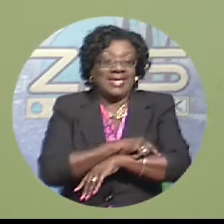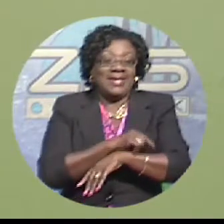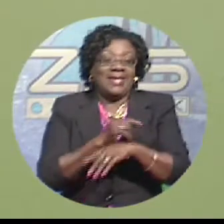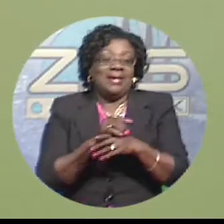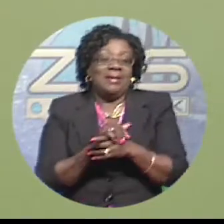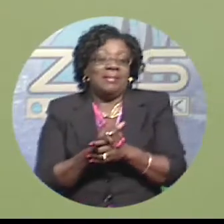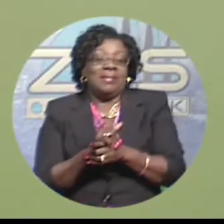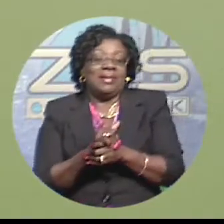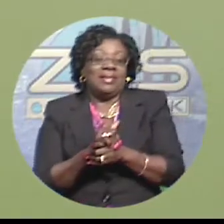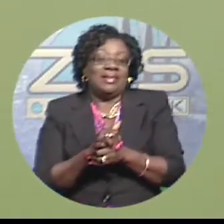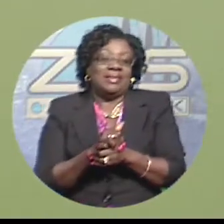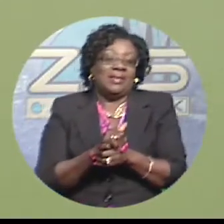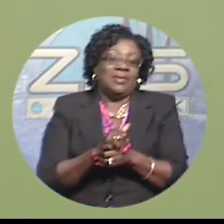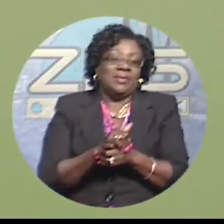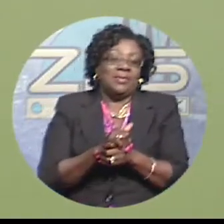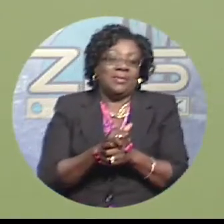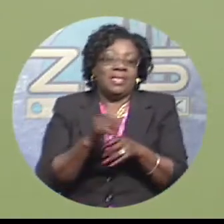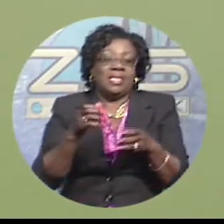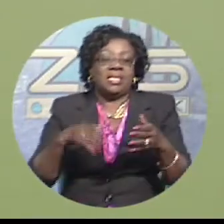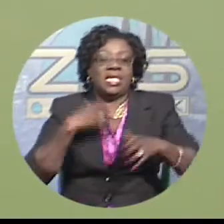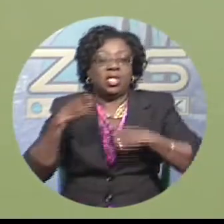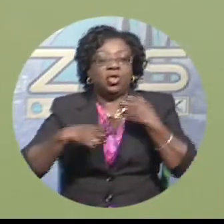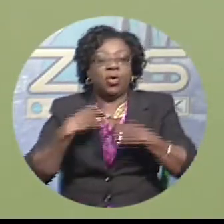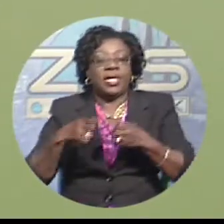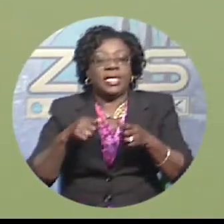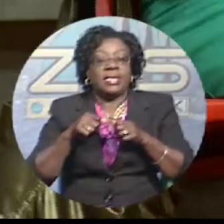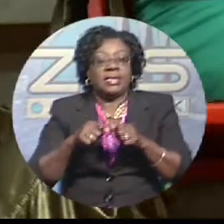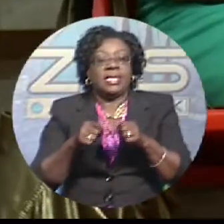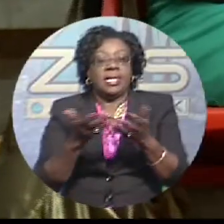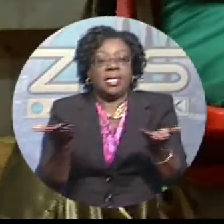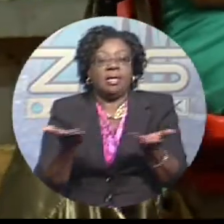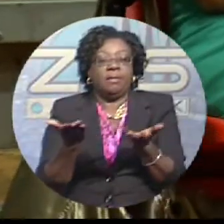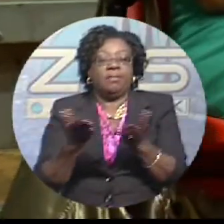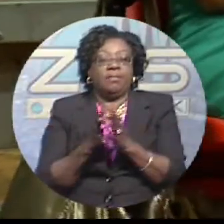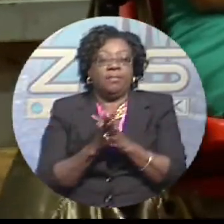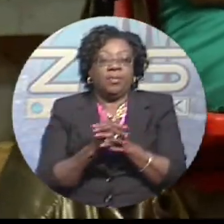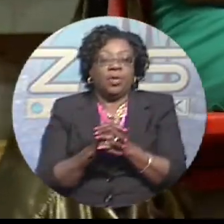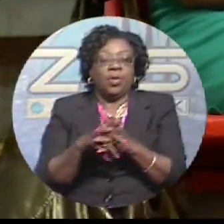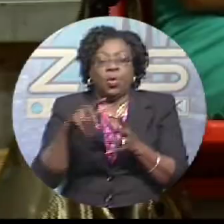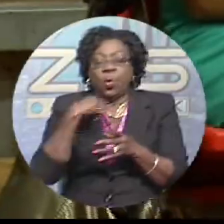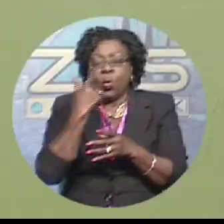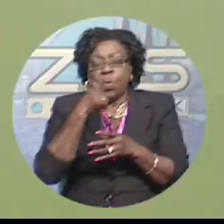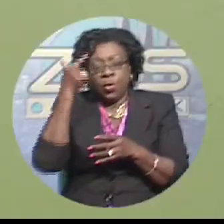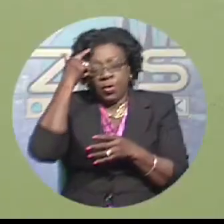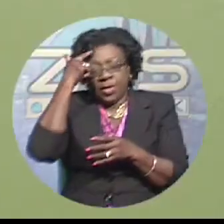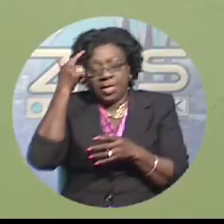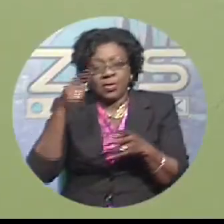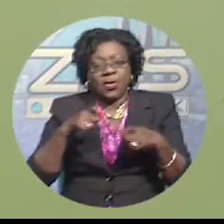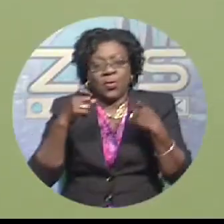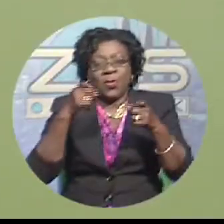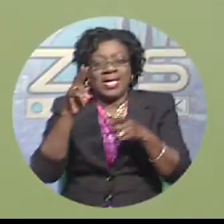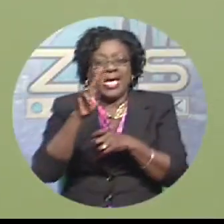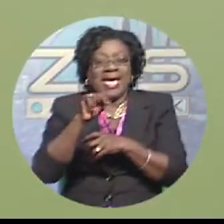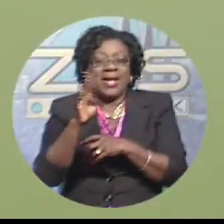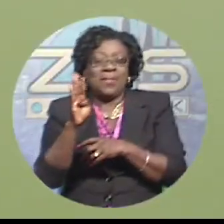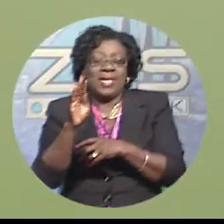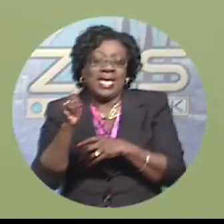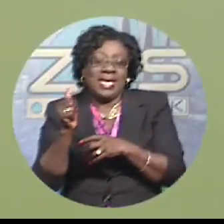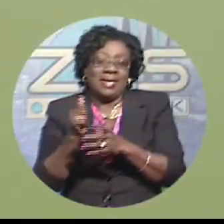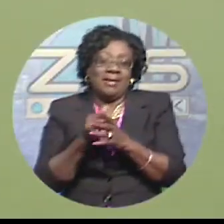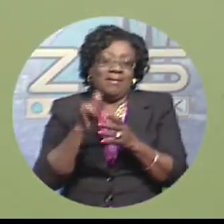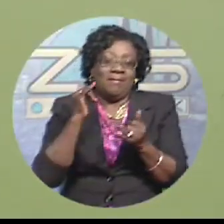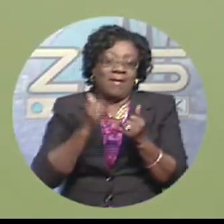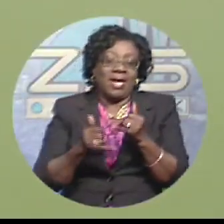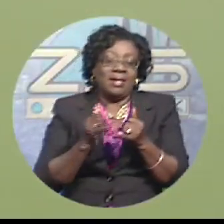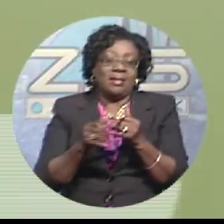few squalls in there. Changed things up a little bit, but we had fun so far. Who do you think is going to win the N.B.A. final? It depends on the day. You know, the Clippers